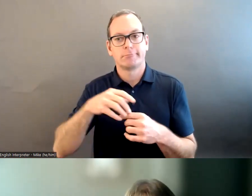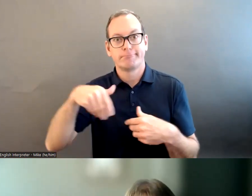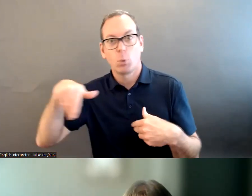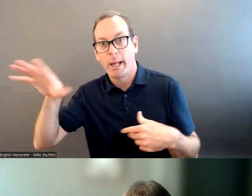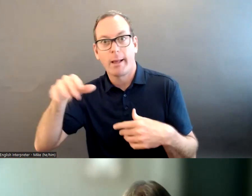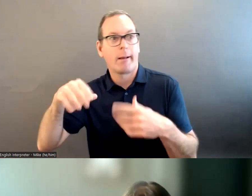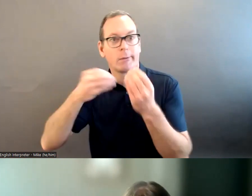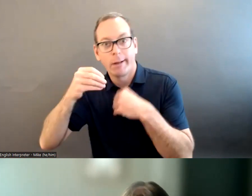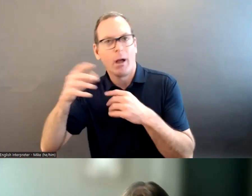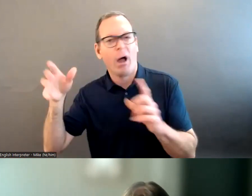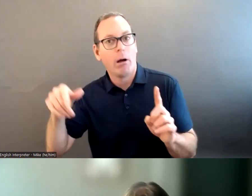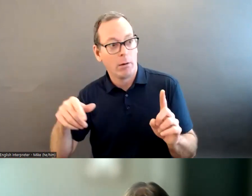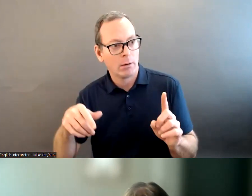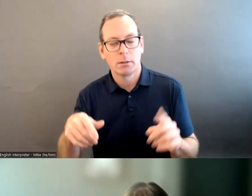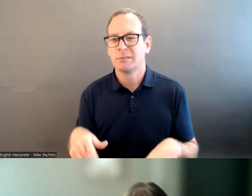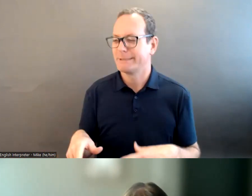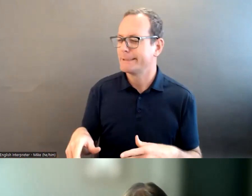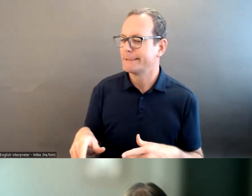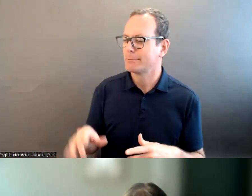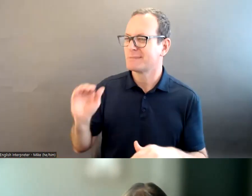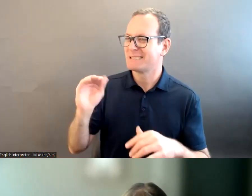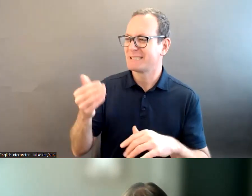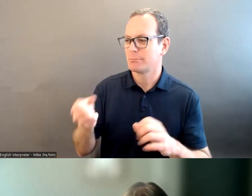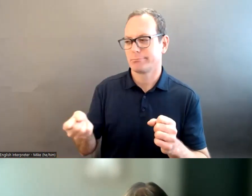Okay, so maybe we'll leave that one because there are so many.